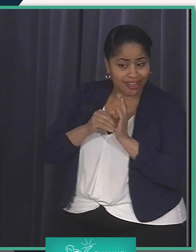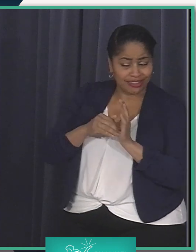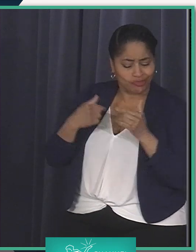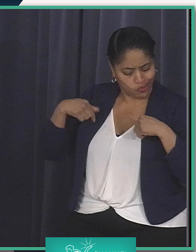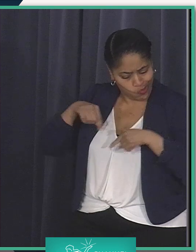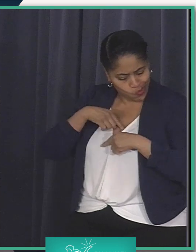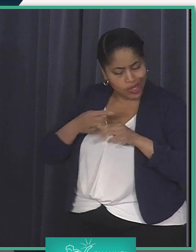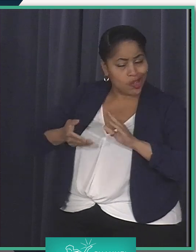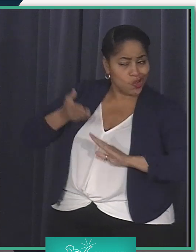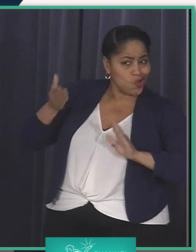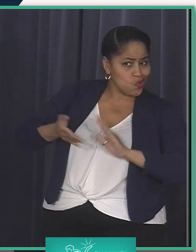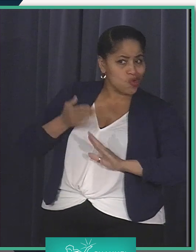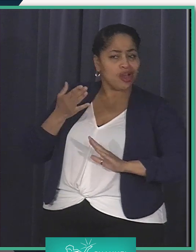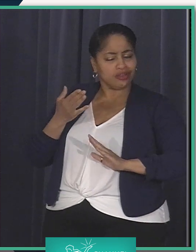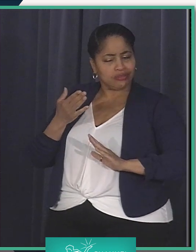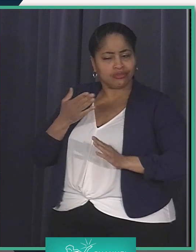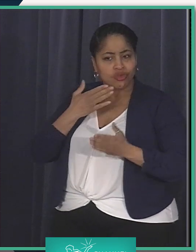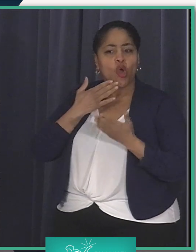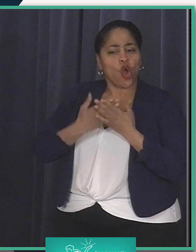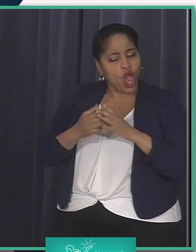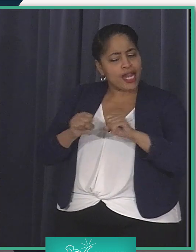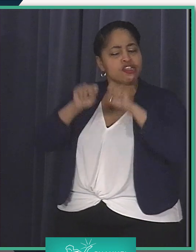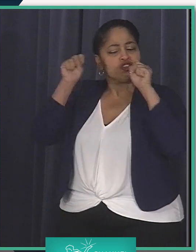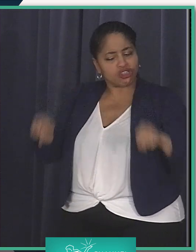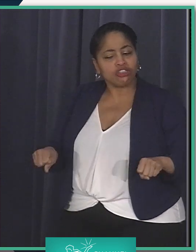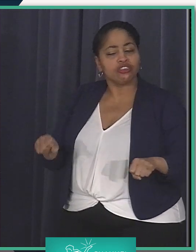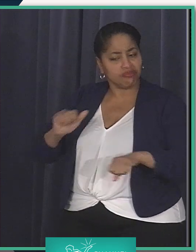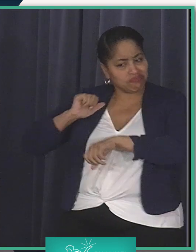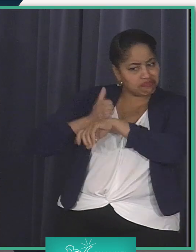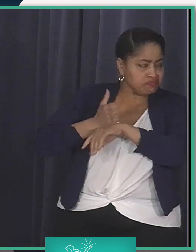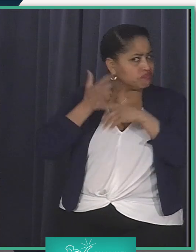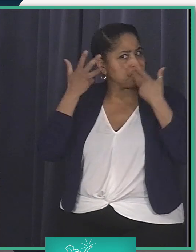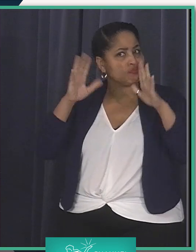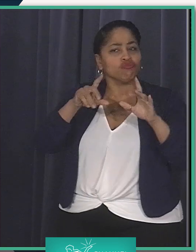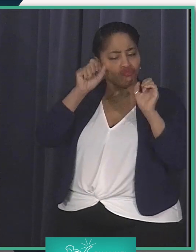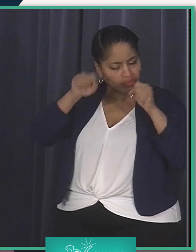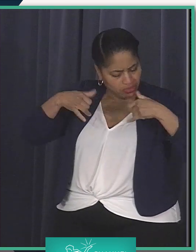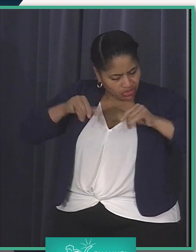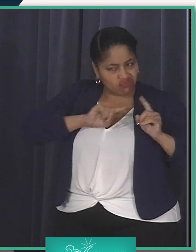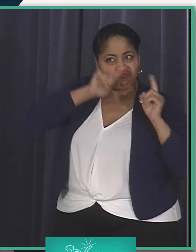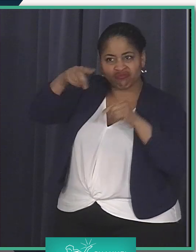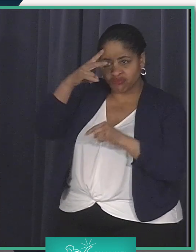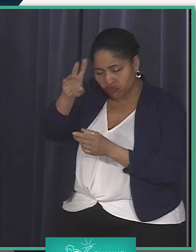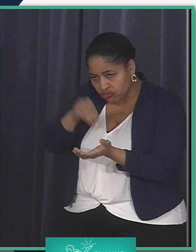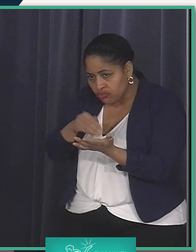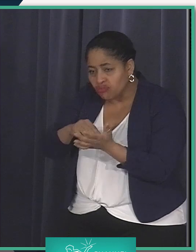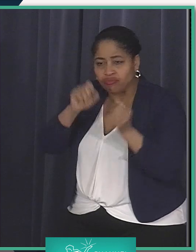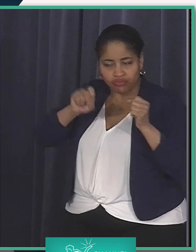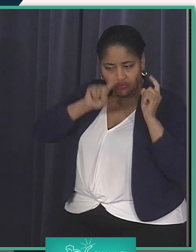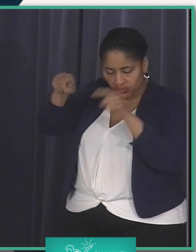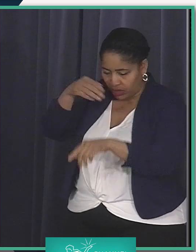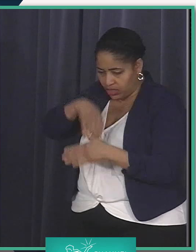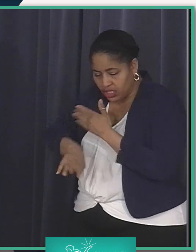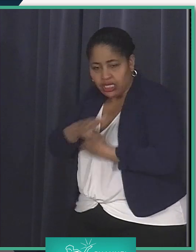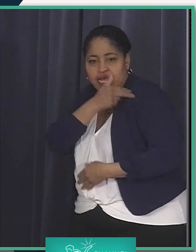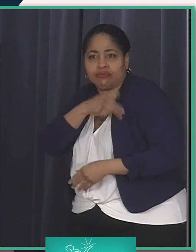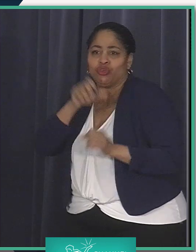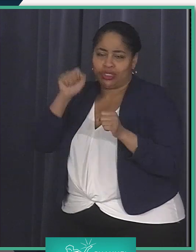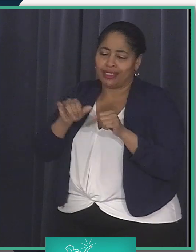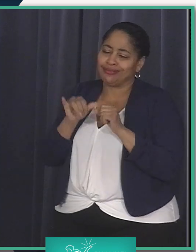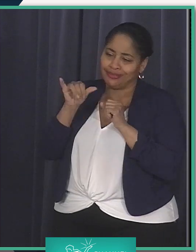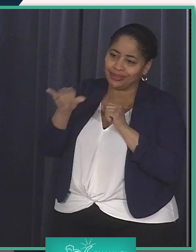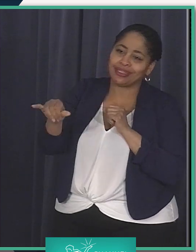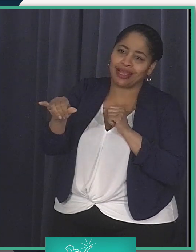run very sound systems and that you can go see your doctor, you can go into your hospital, and you can